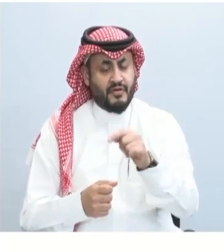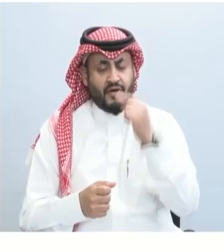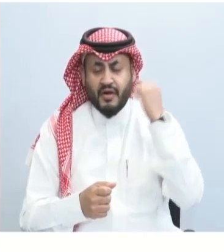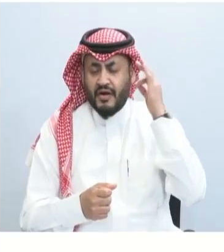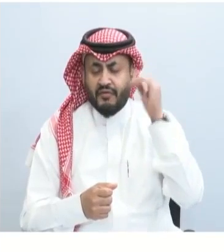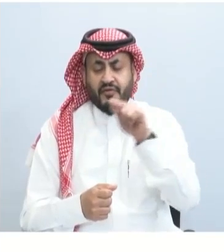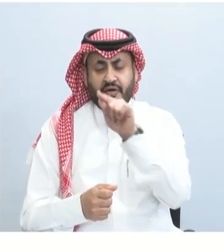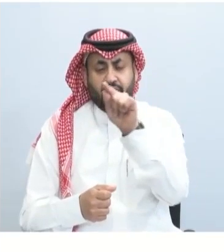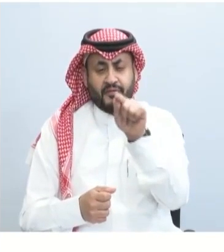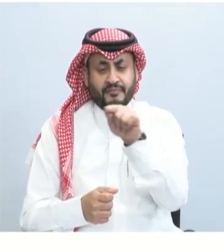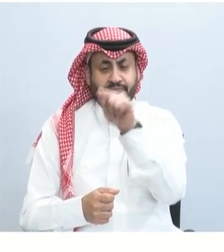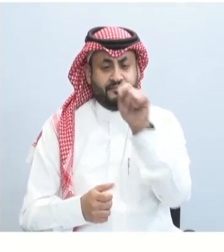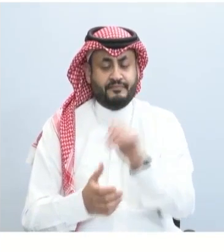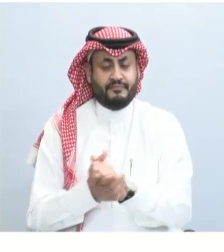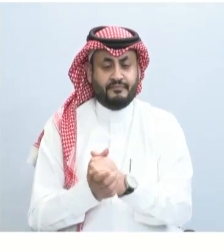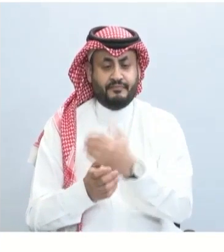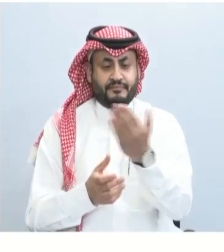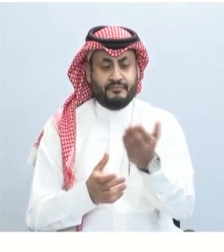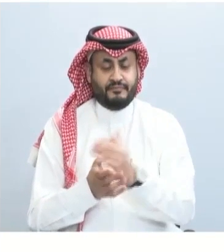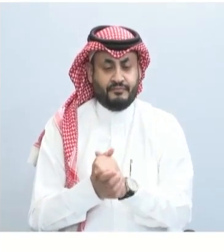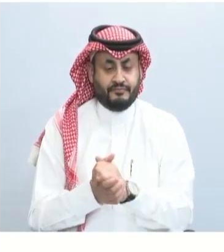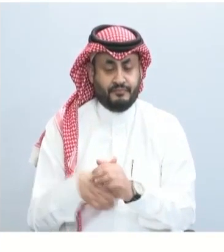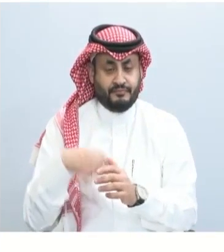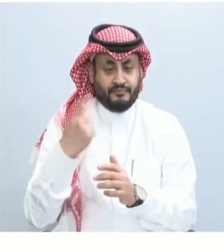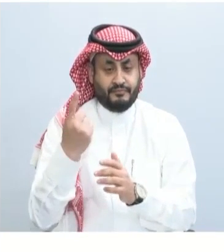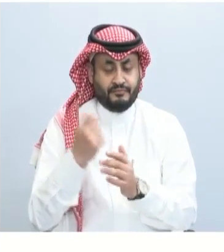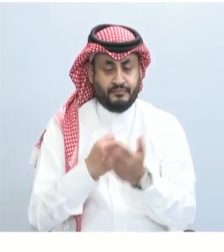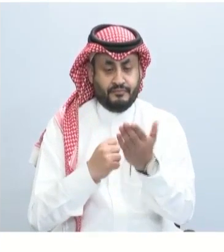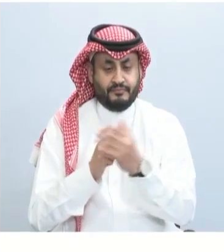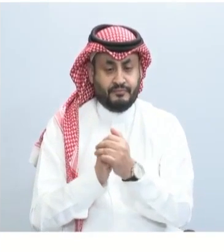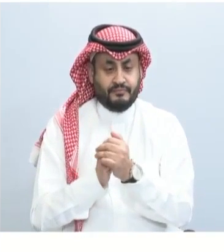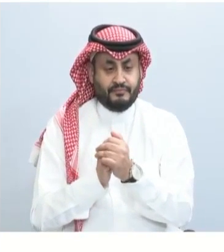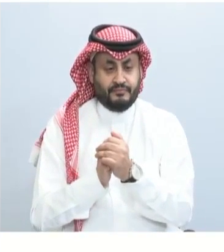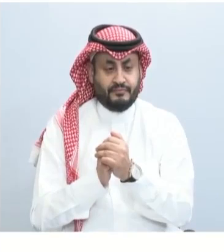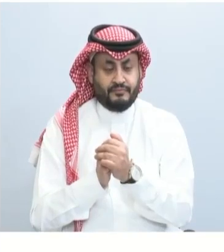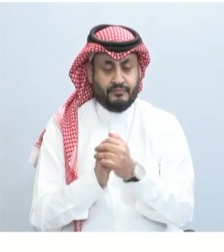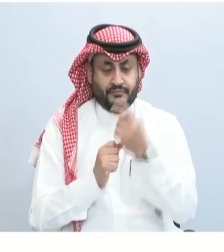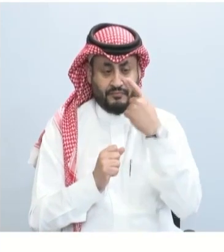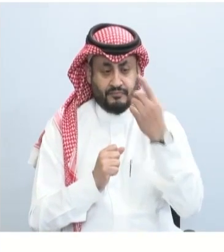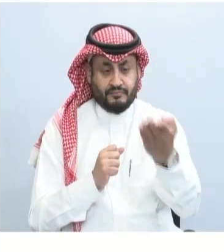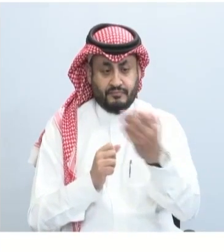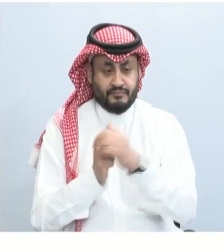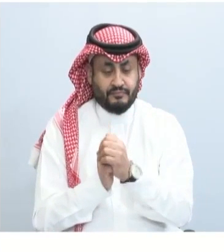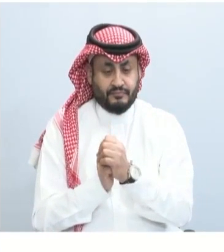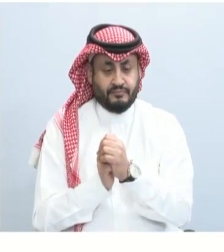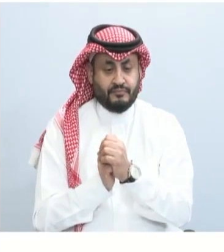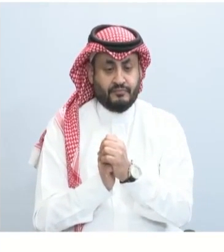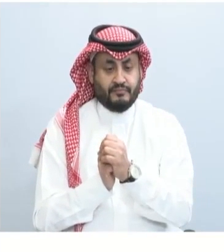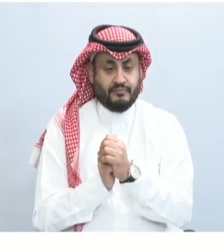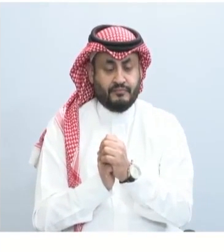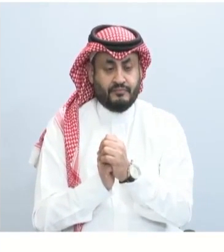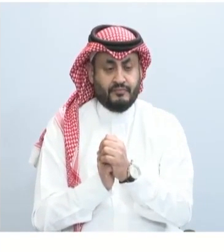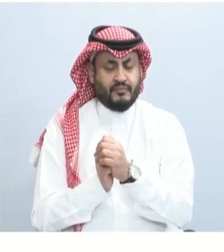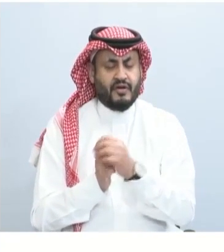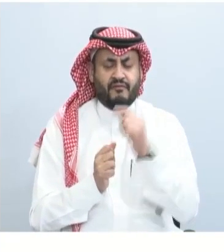did make an example of the first one. We said that have a look at these letters